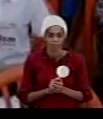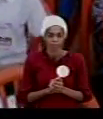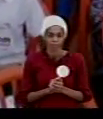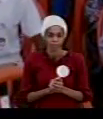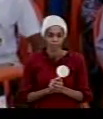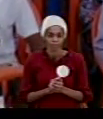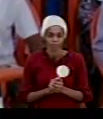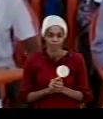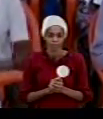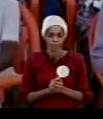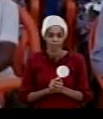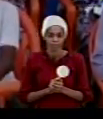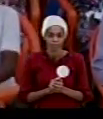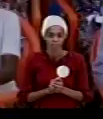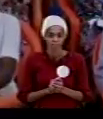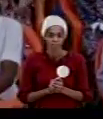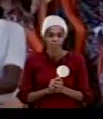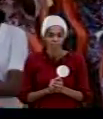yan Olorun logo.